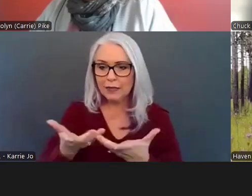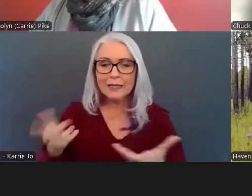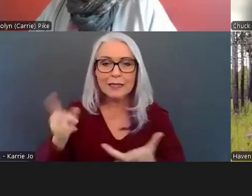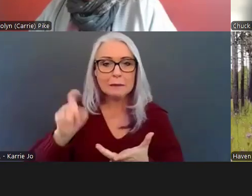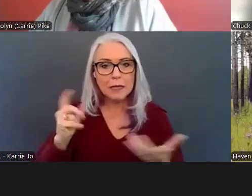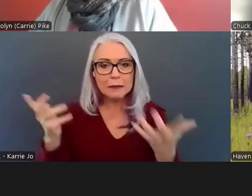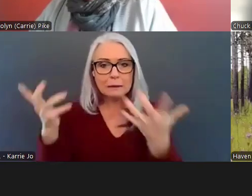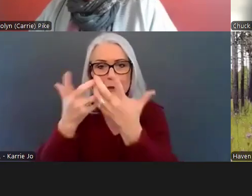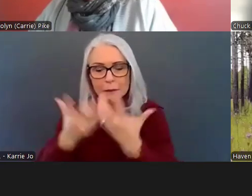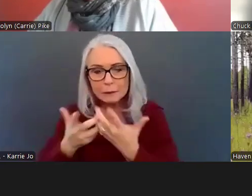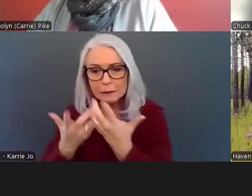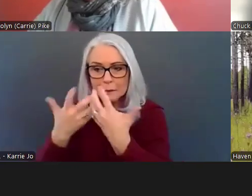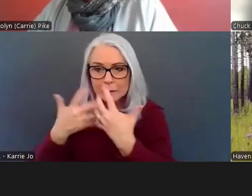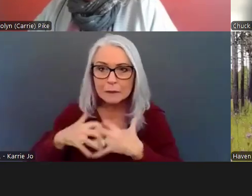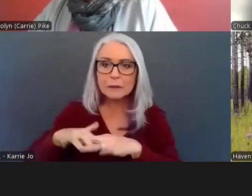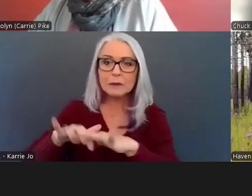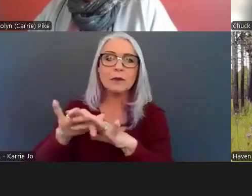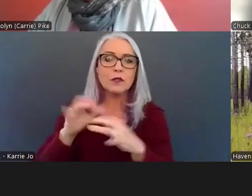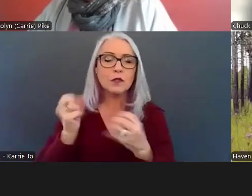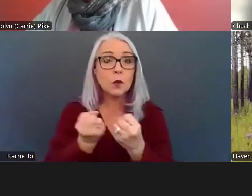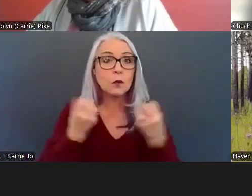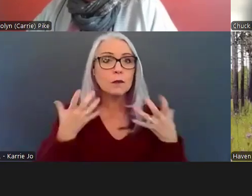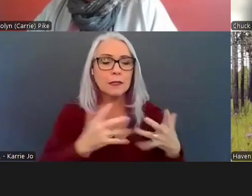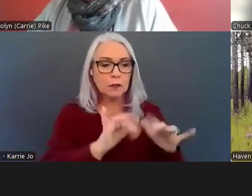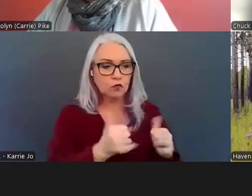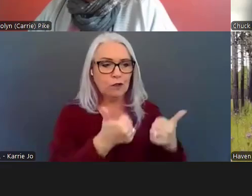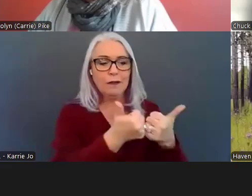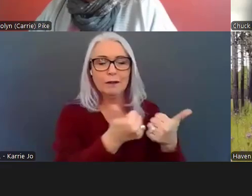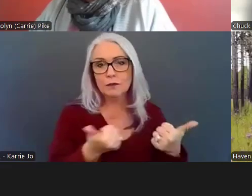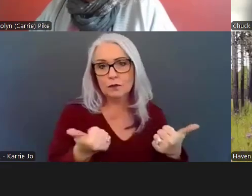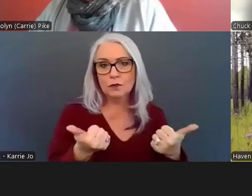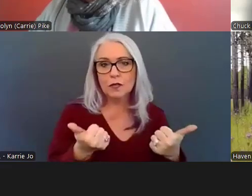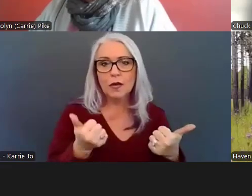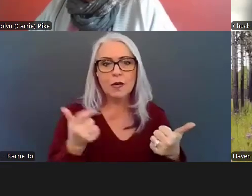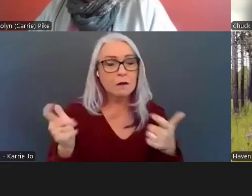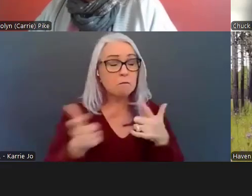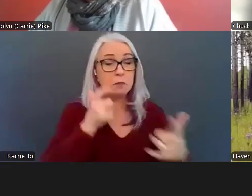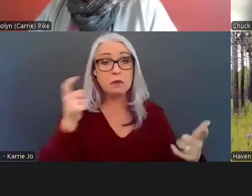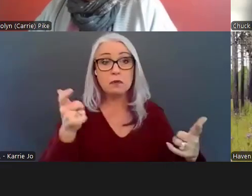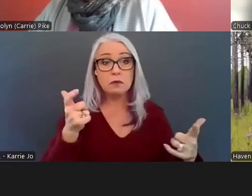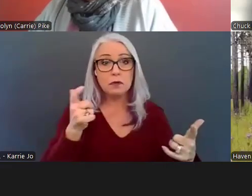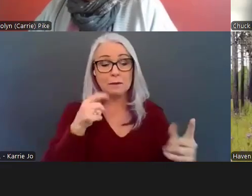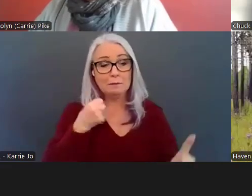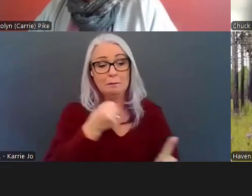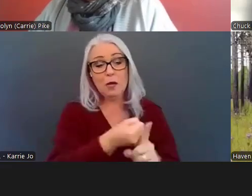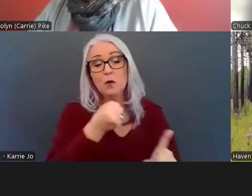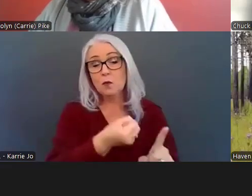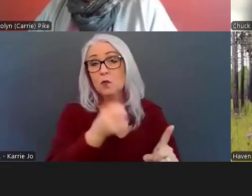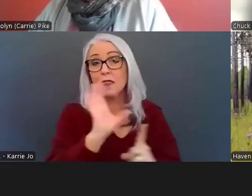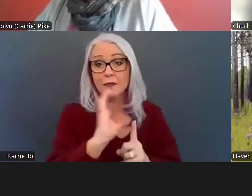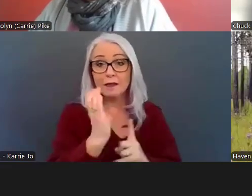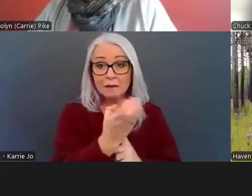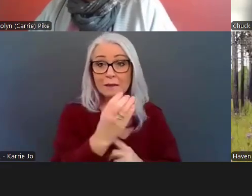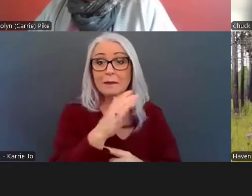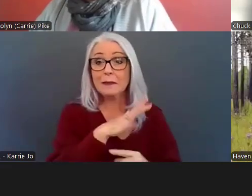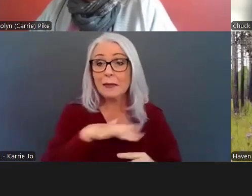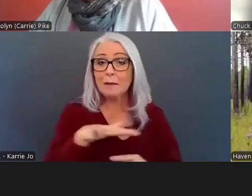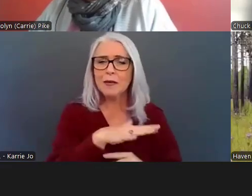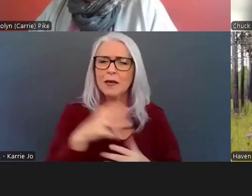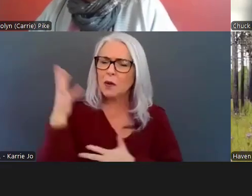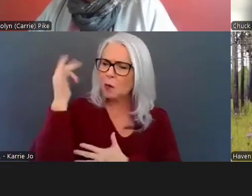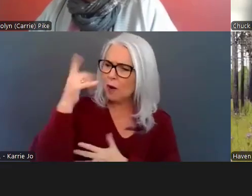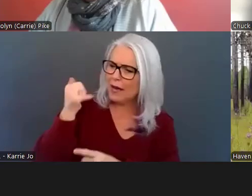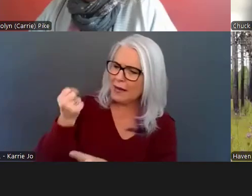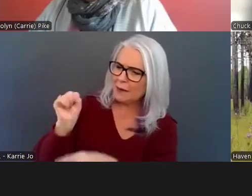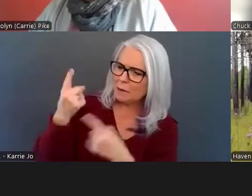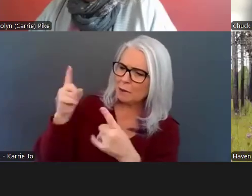challenges we're dealing with right now are just amplified by climate, but it's always been a tricky thing. Like, why did it work here? Why didn't it work